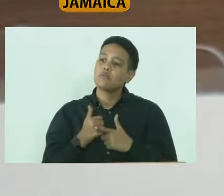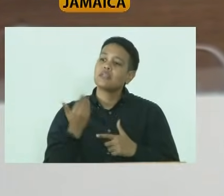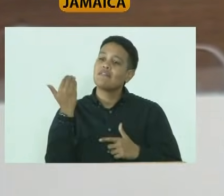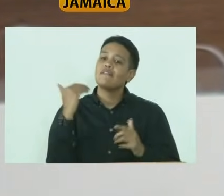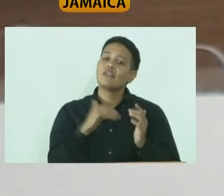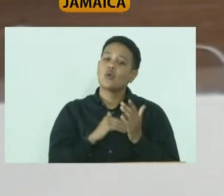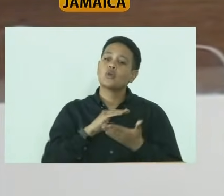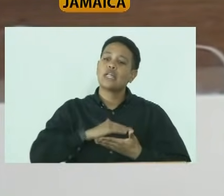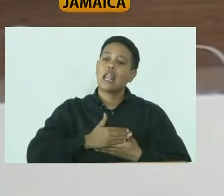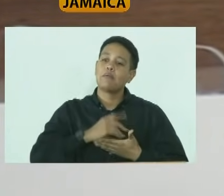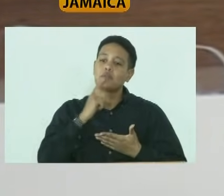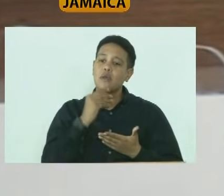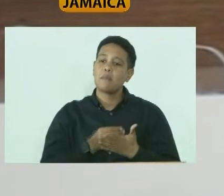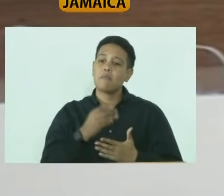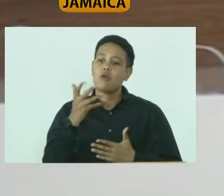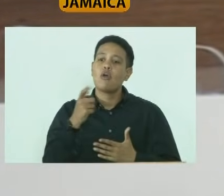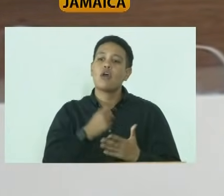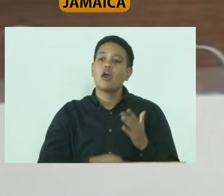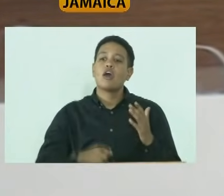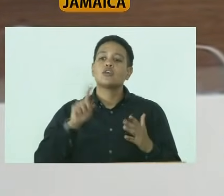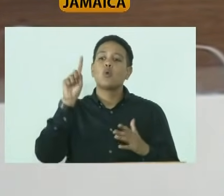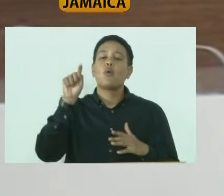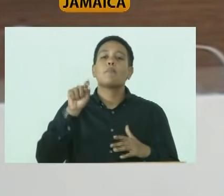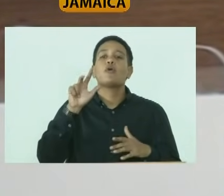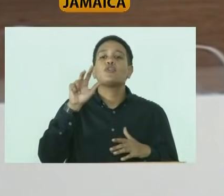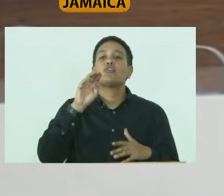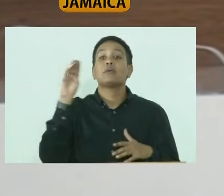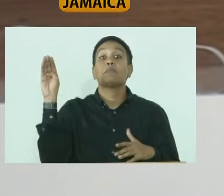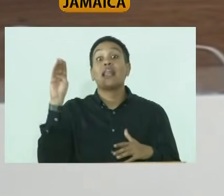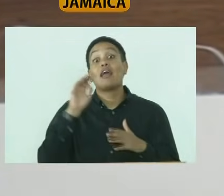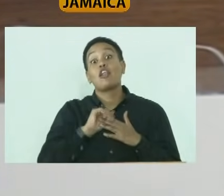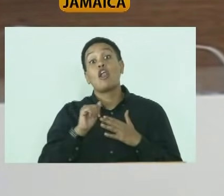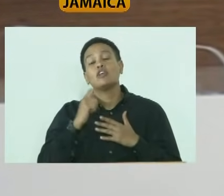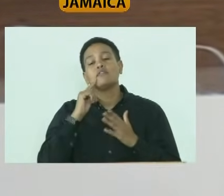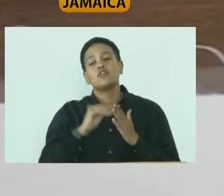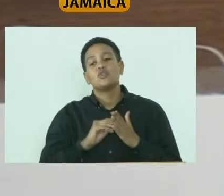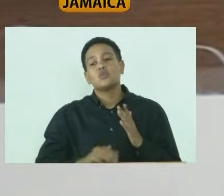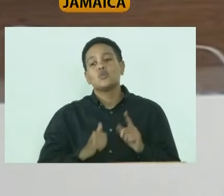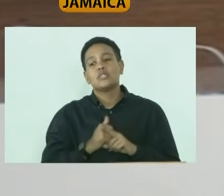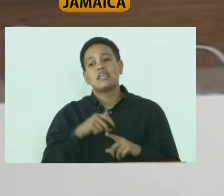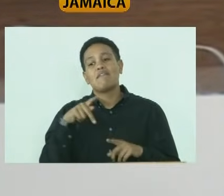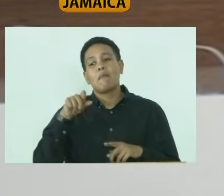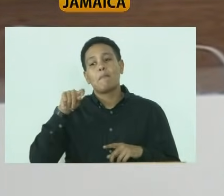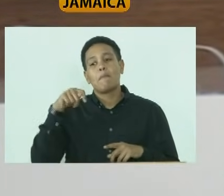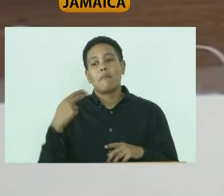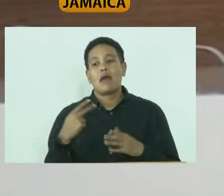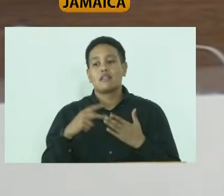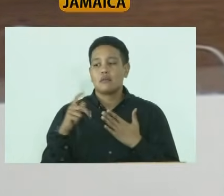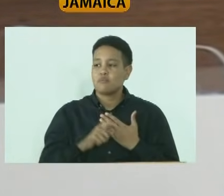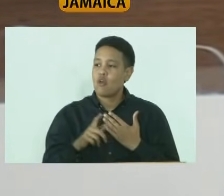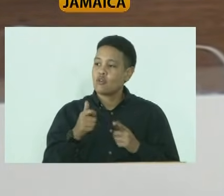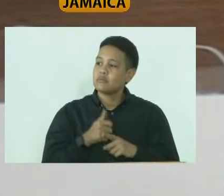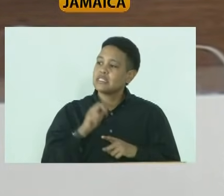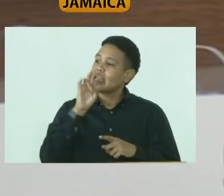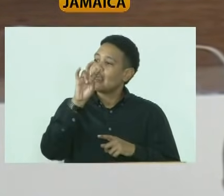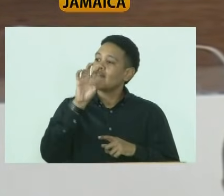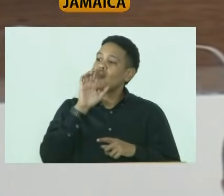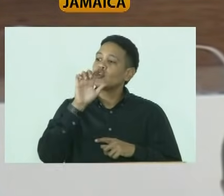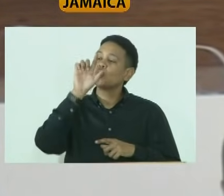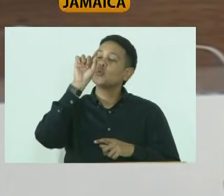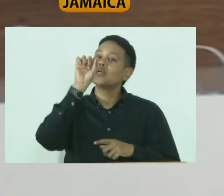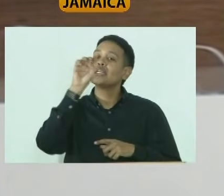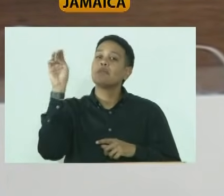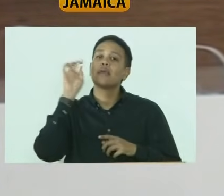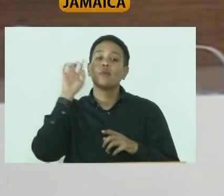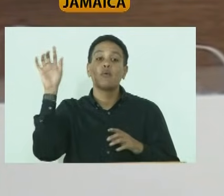15,000 laptops were procured at a cost of $1.3 billion for students in the PAAC program. $720 million